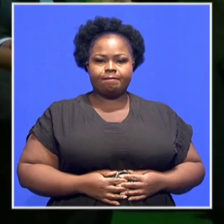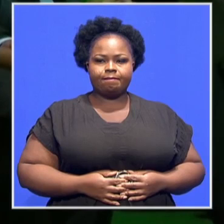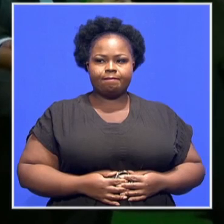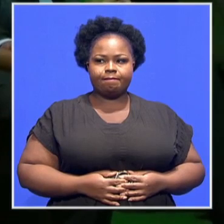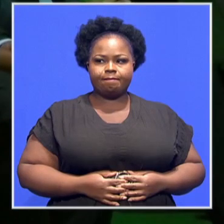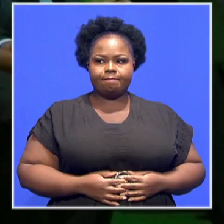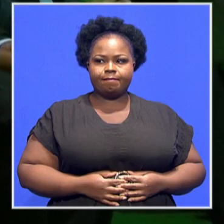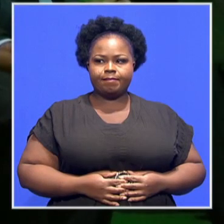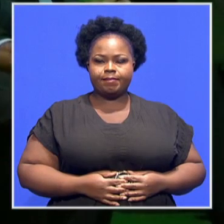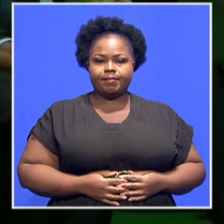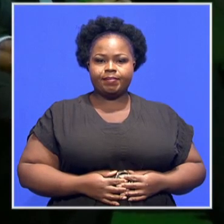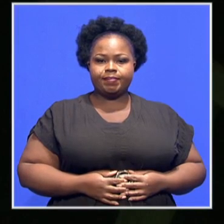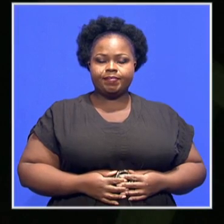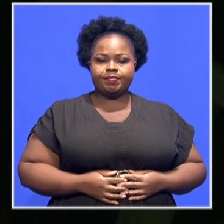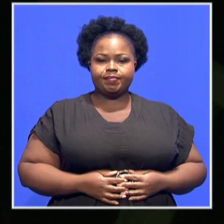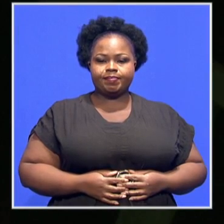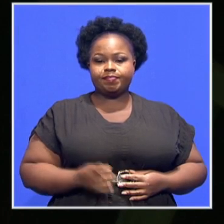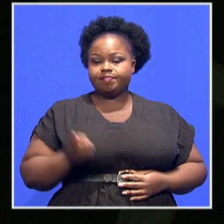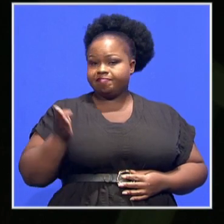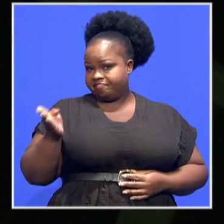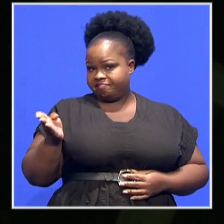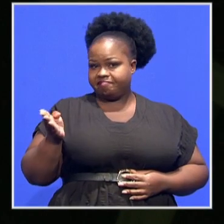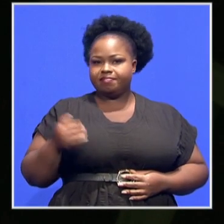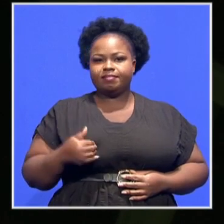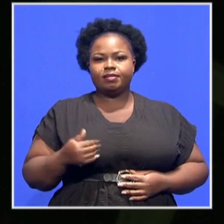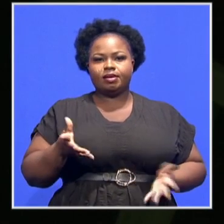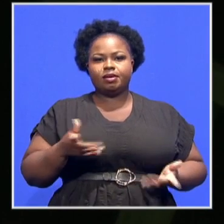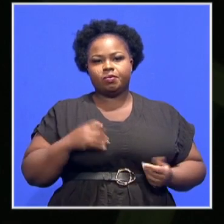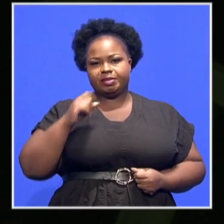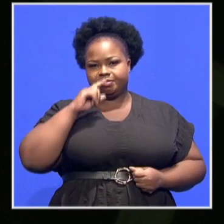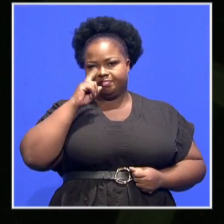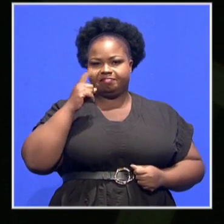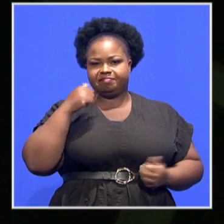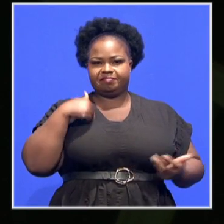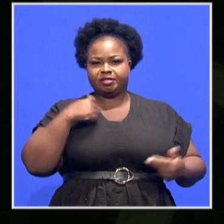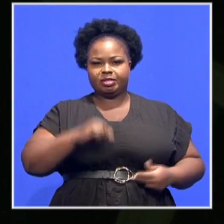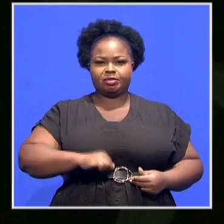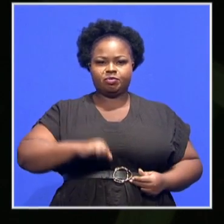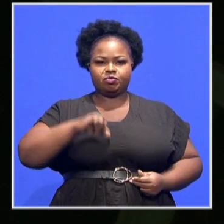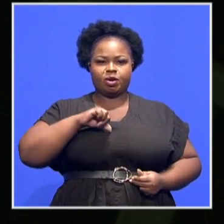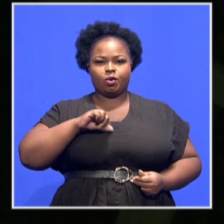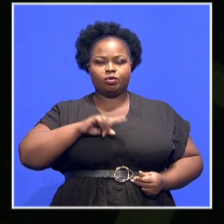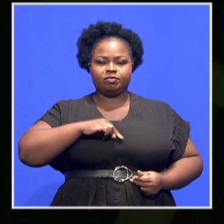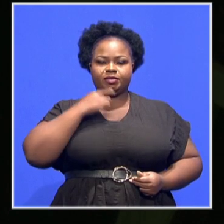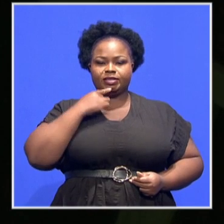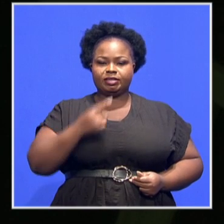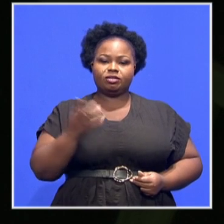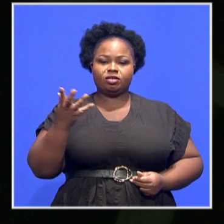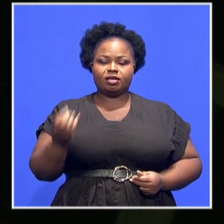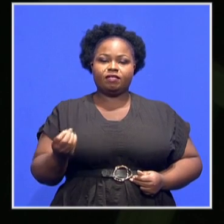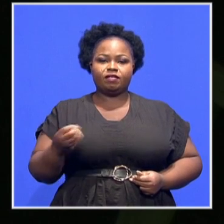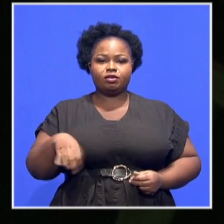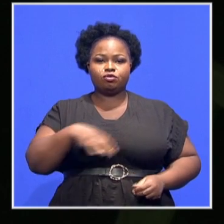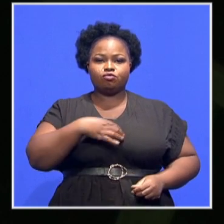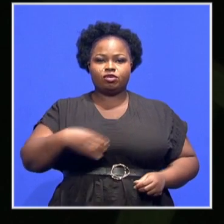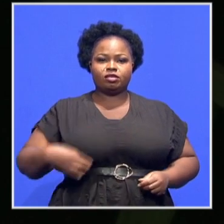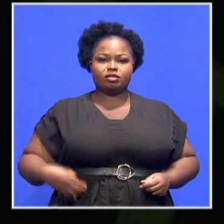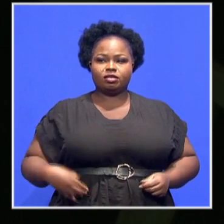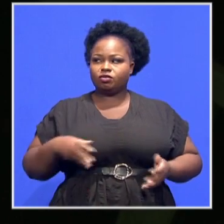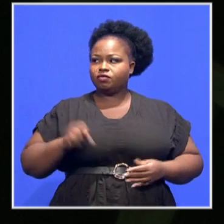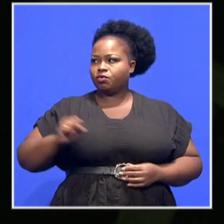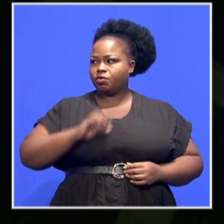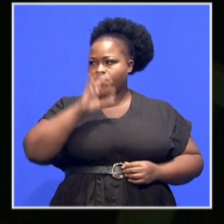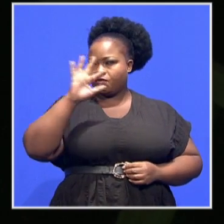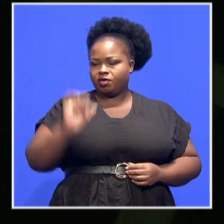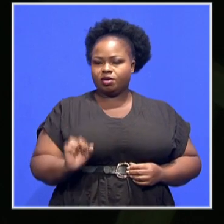He was standing here being boastful of having a president who is the president of the republic and